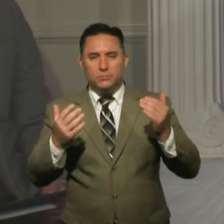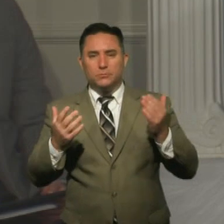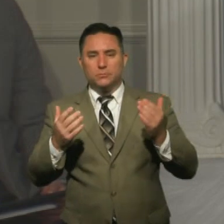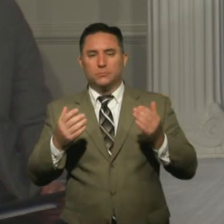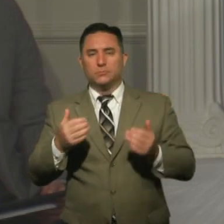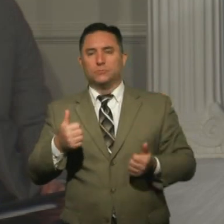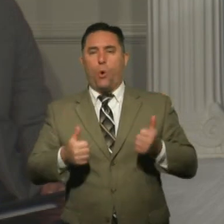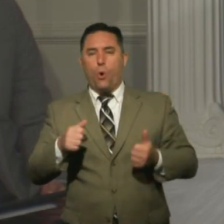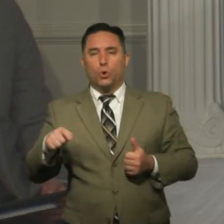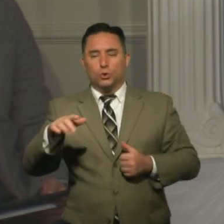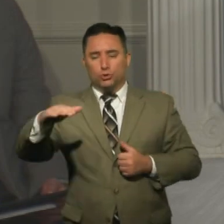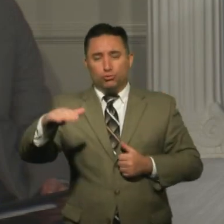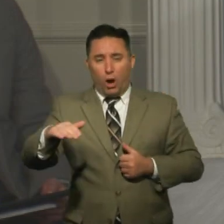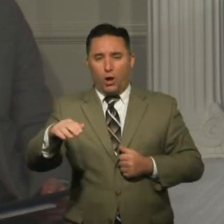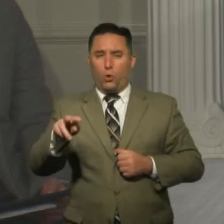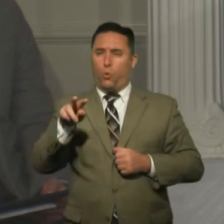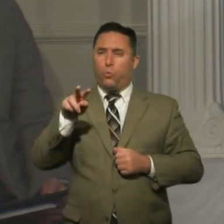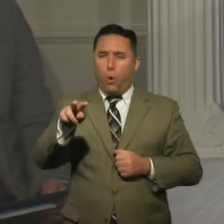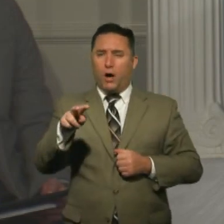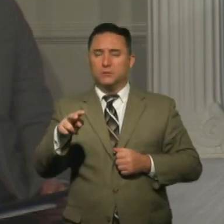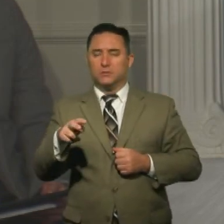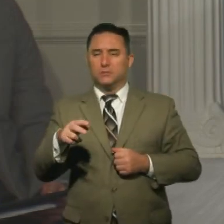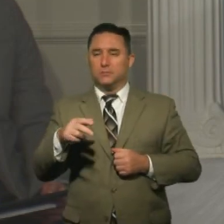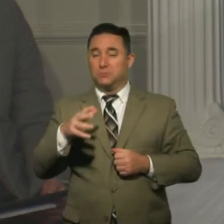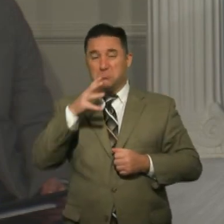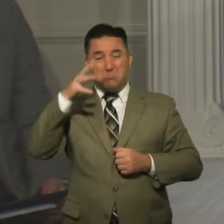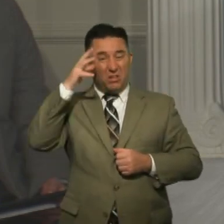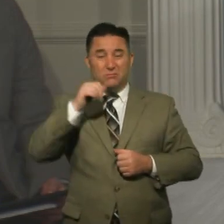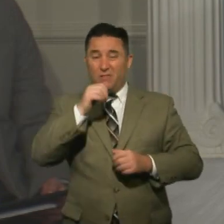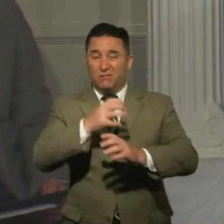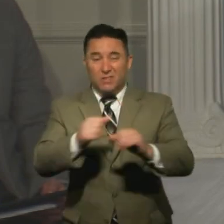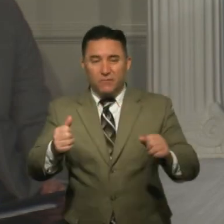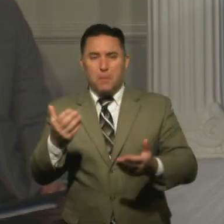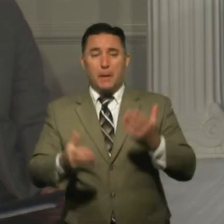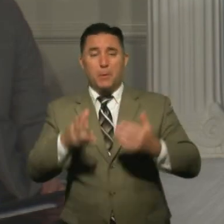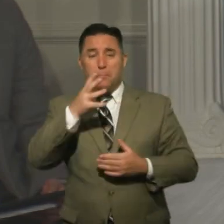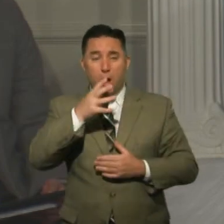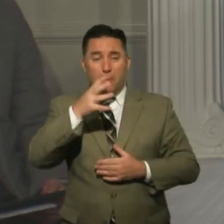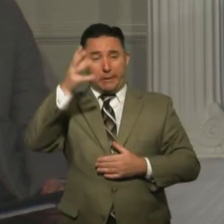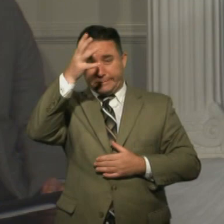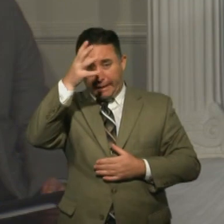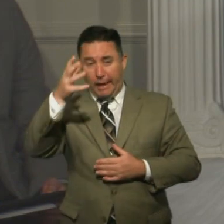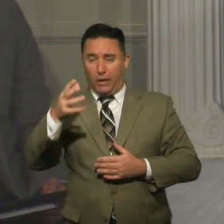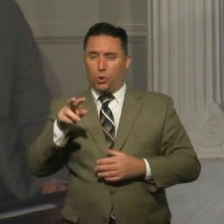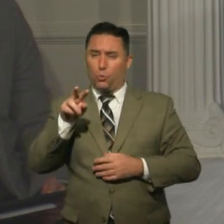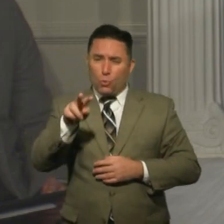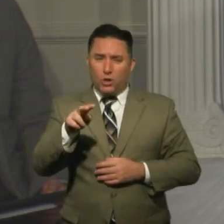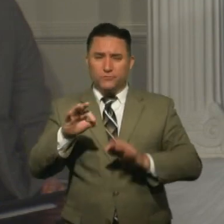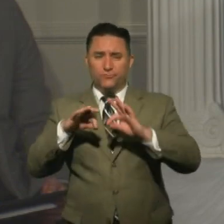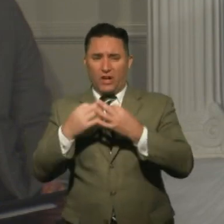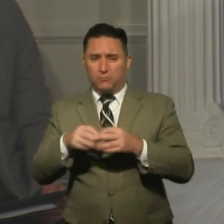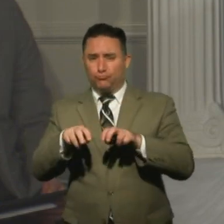or whether you're a child that's watching this and your parents are not saved, or maybe you're a mom or a dad, or maybe you're watching as a